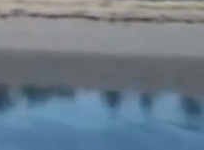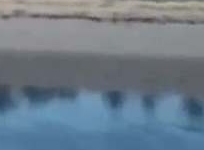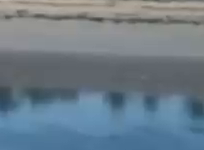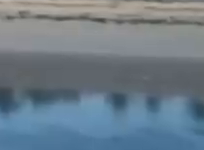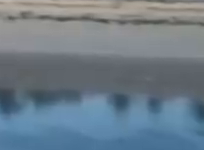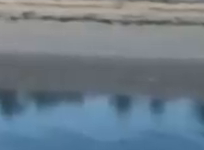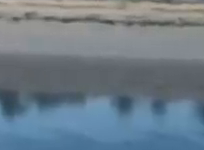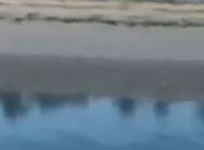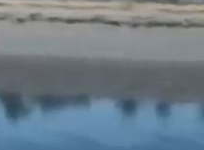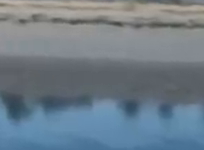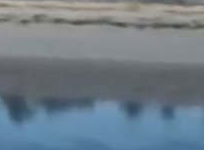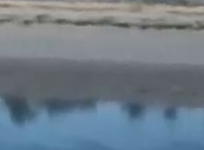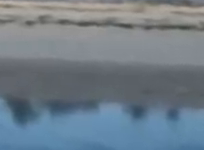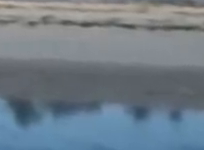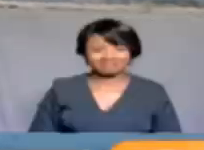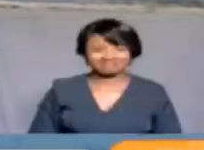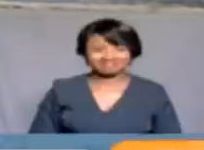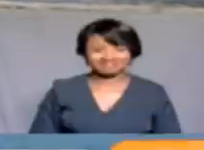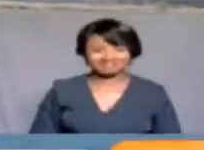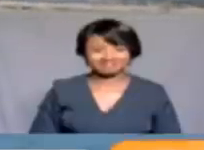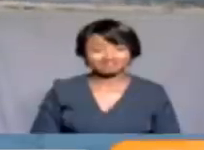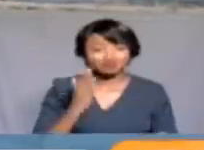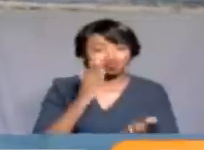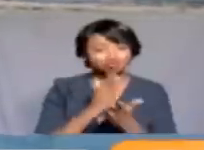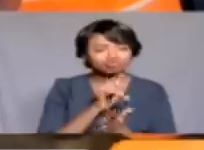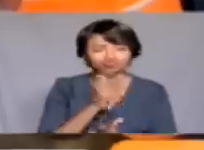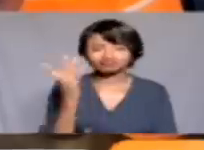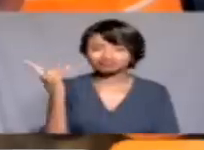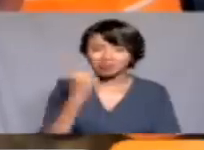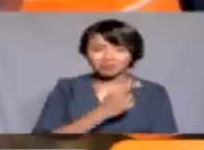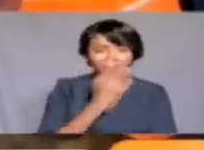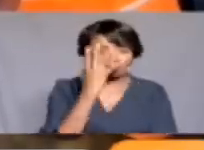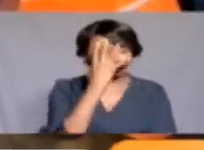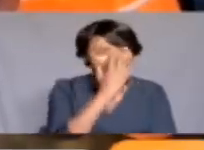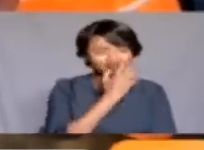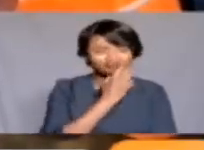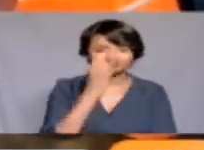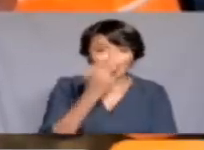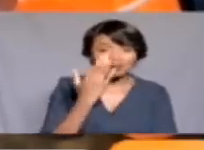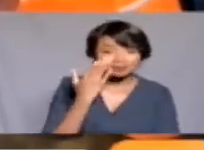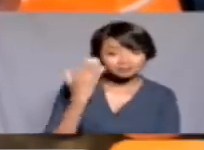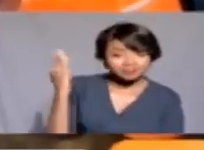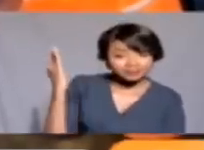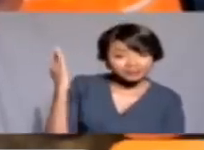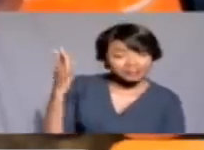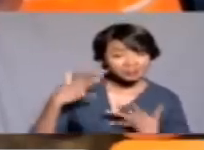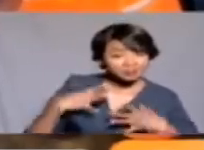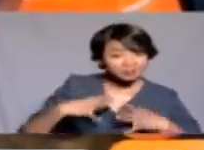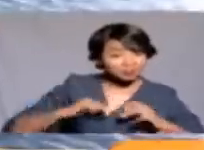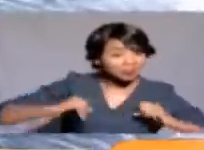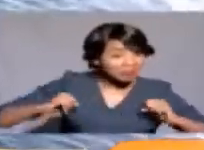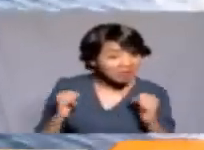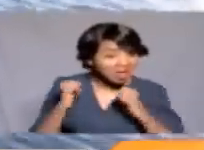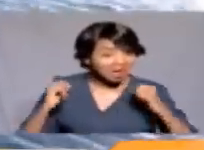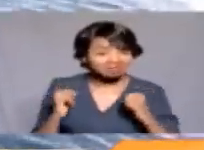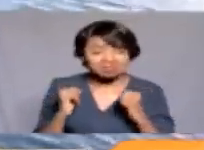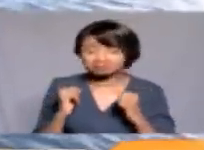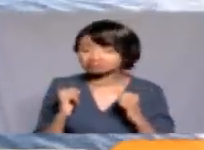It's a beautiful day at Tiwi Beach in Kwale County. But these fishermen have little to be happy about.